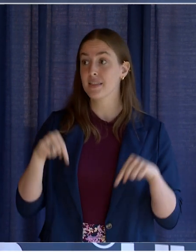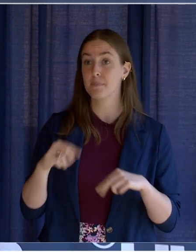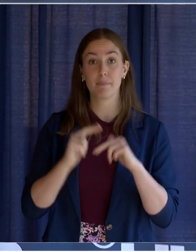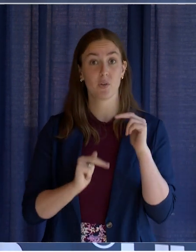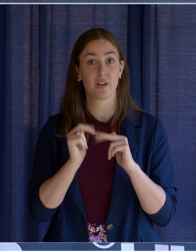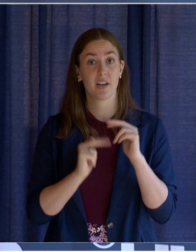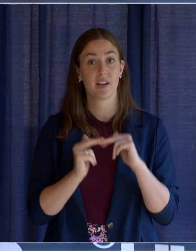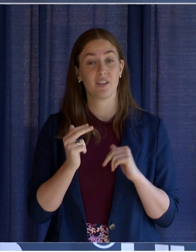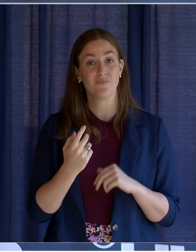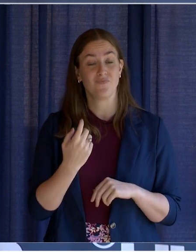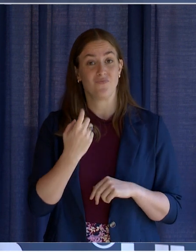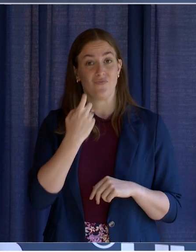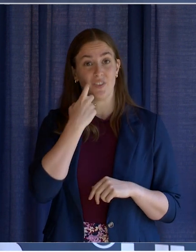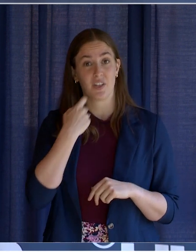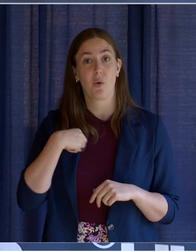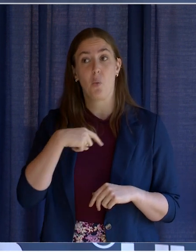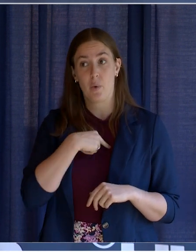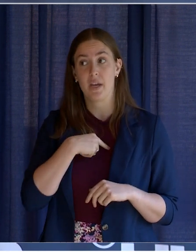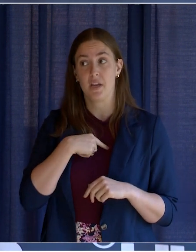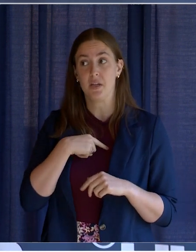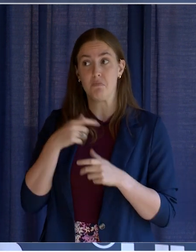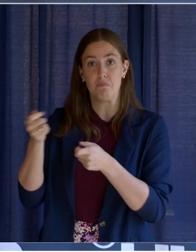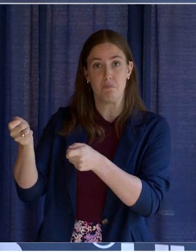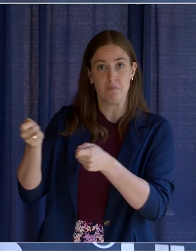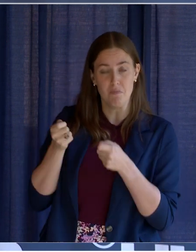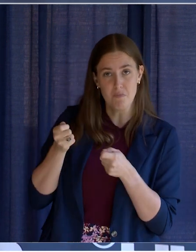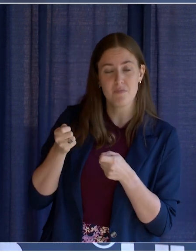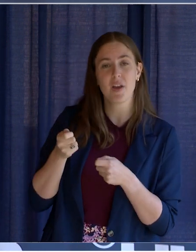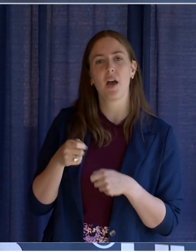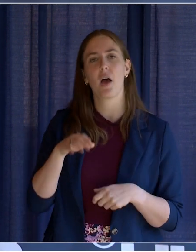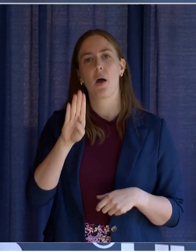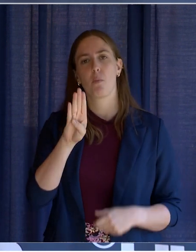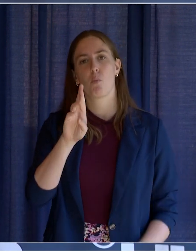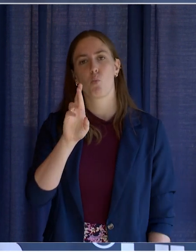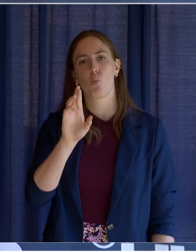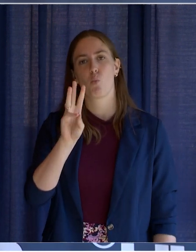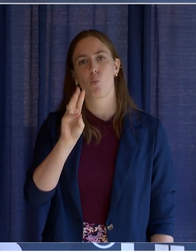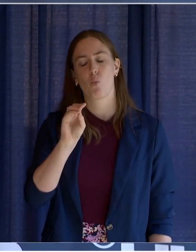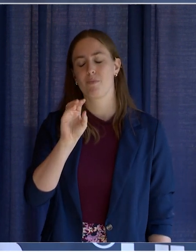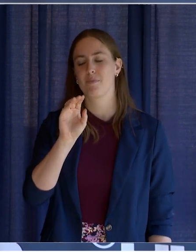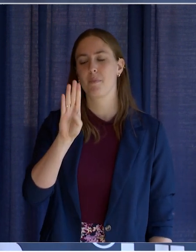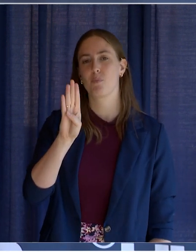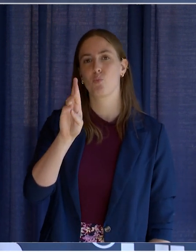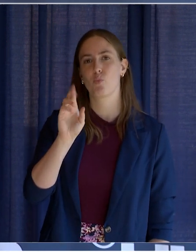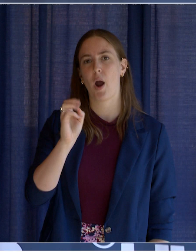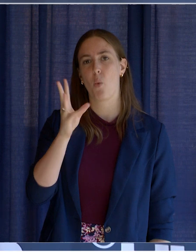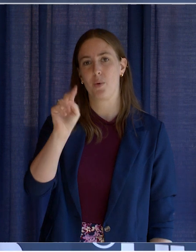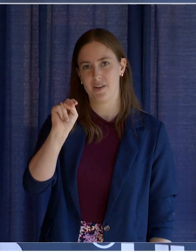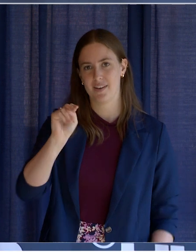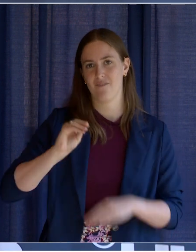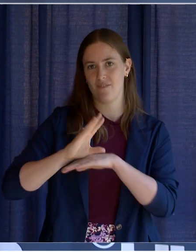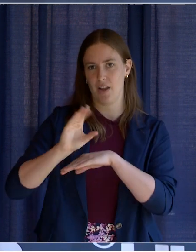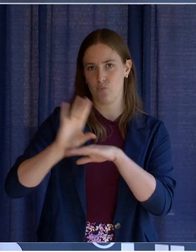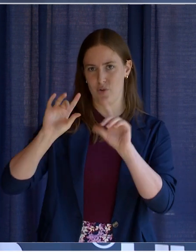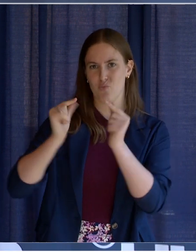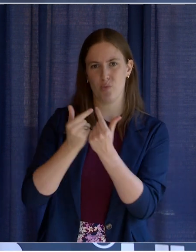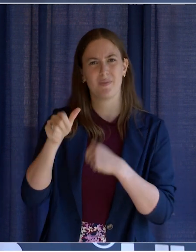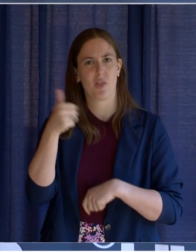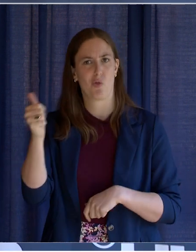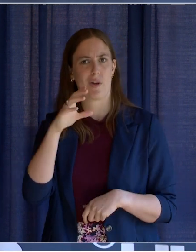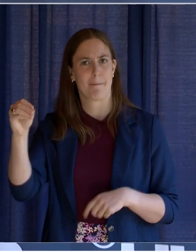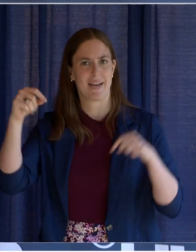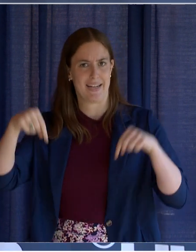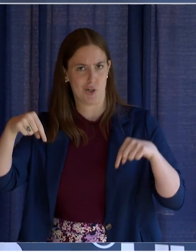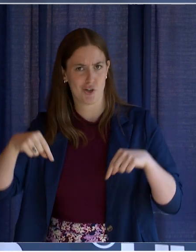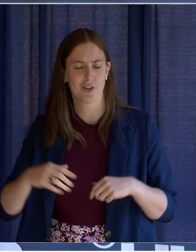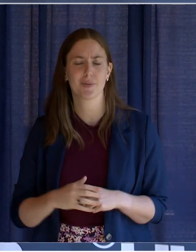we helped attract the Brown Advisory Group, who is your neighbor here. We were here last week talking about the Atlantic 10